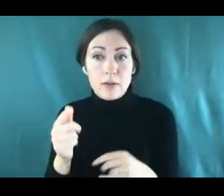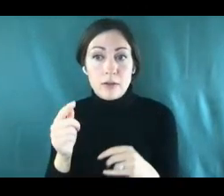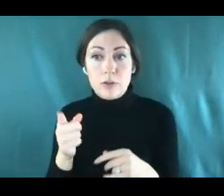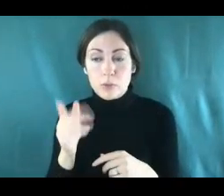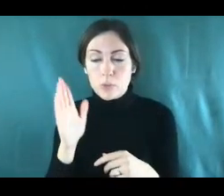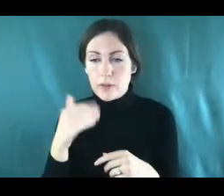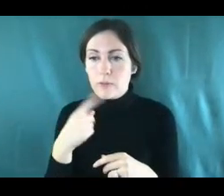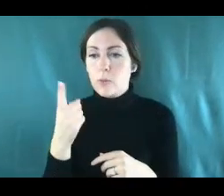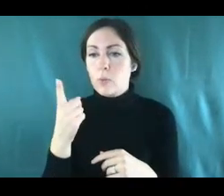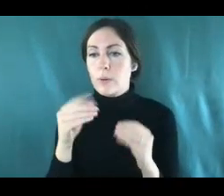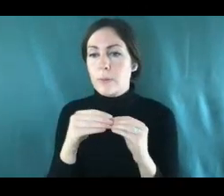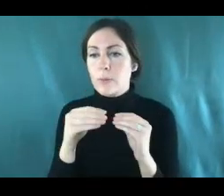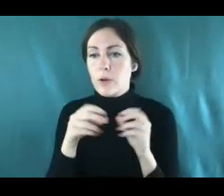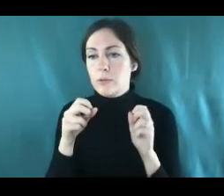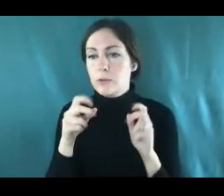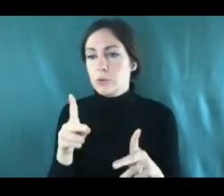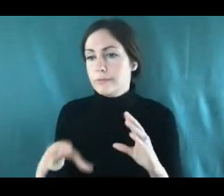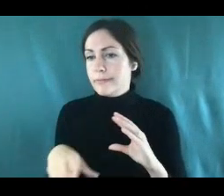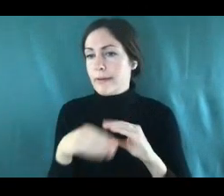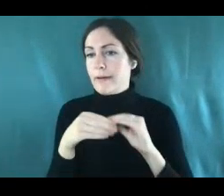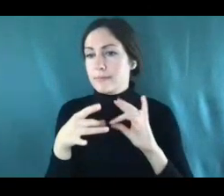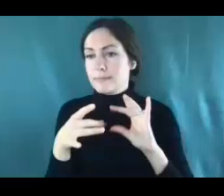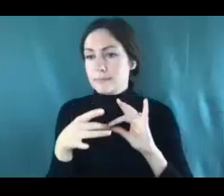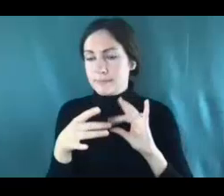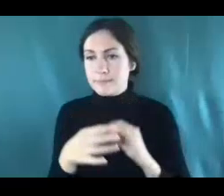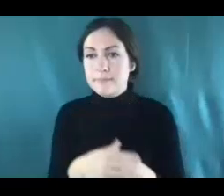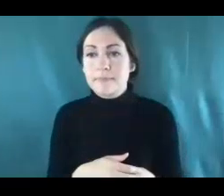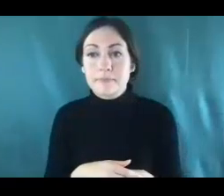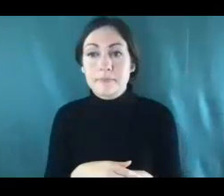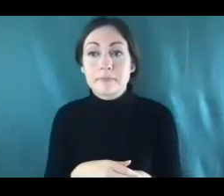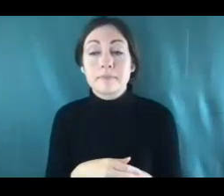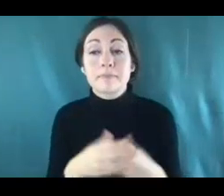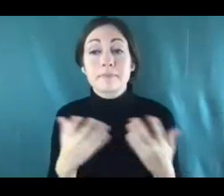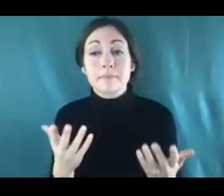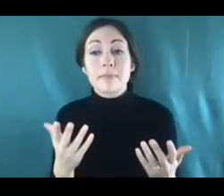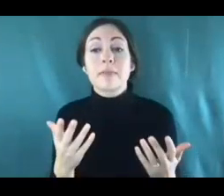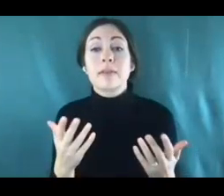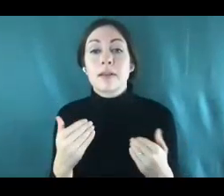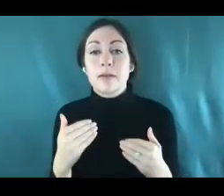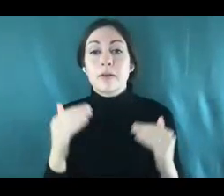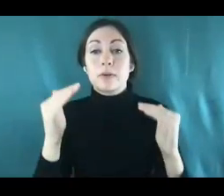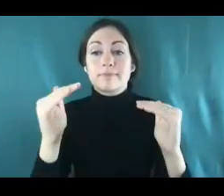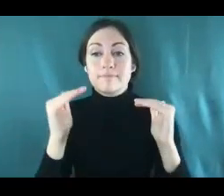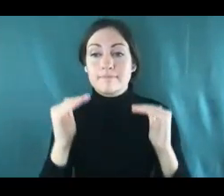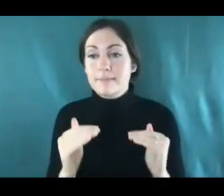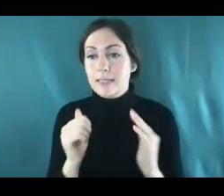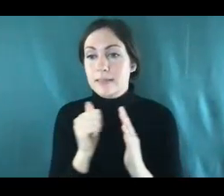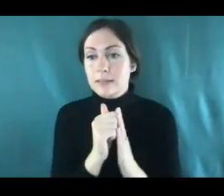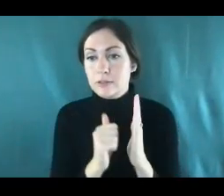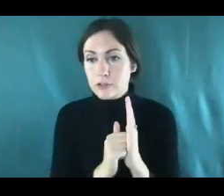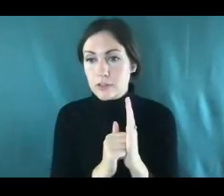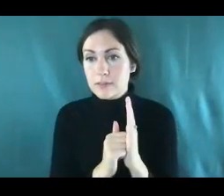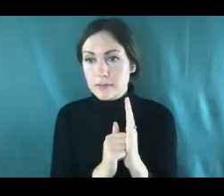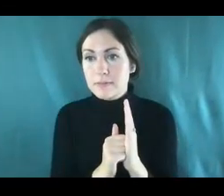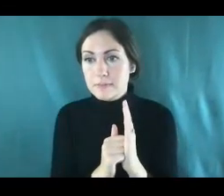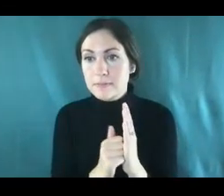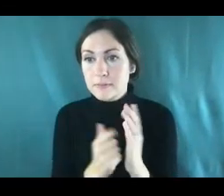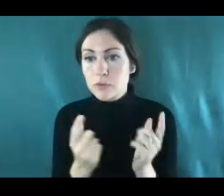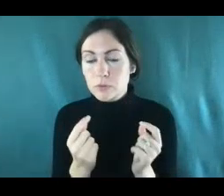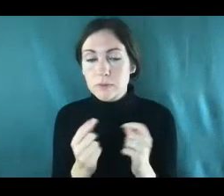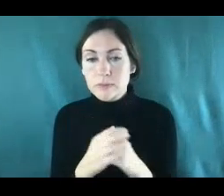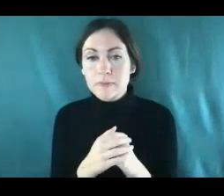have one more opportunity to do so. With that said, we will go ahead and move on to our next agenda item